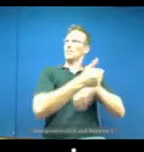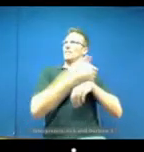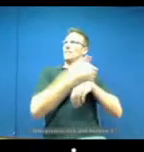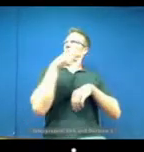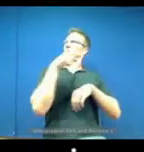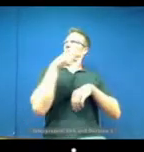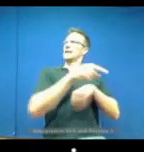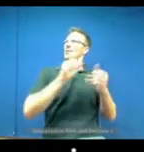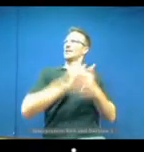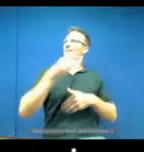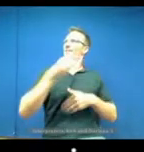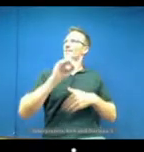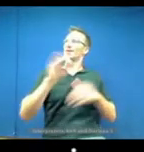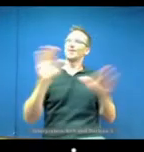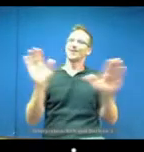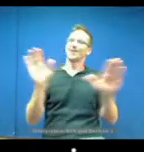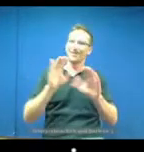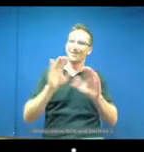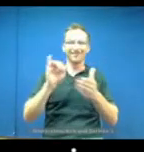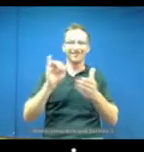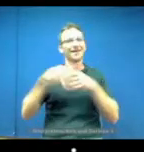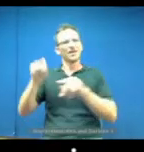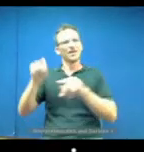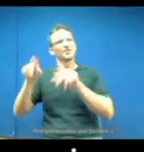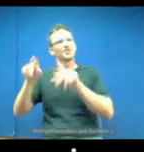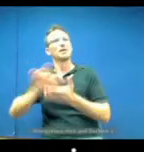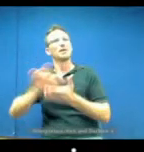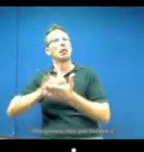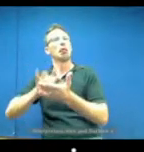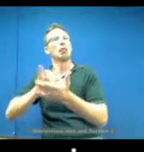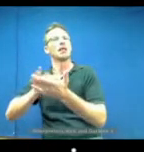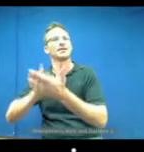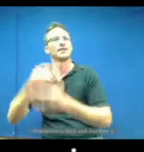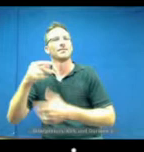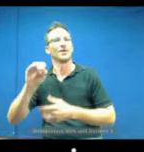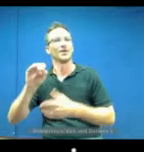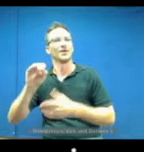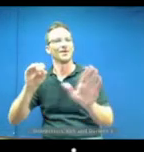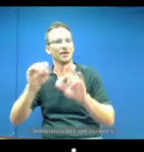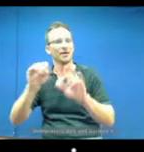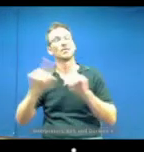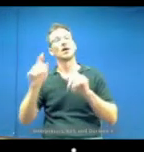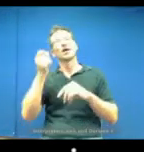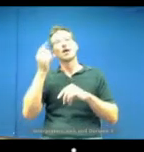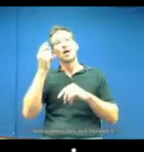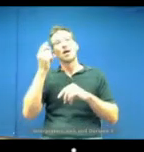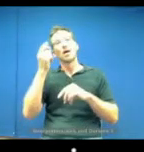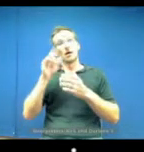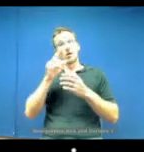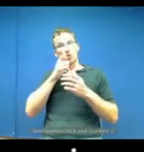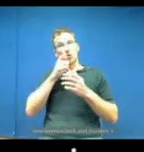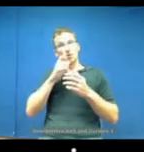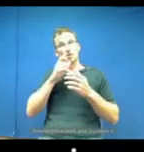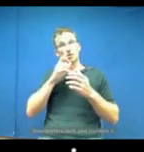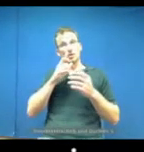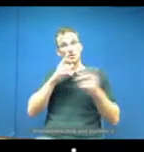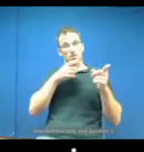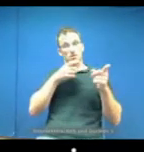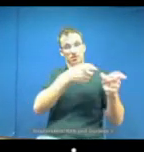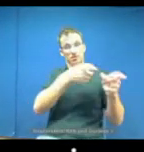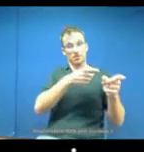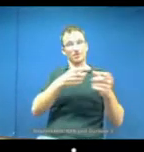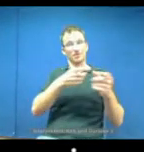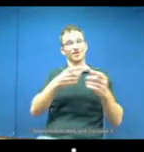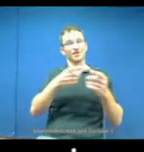for abuse with these. So the respondent definitely, and I've seen it over and over and over, where both sides are